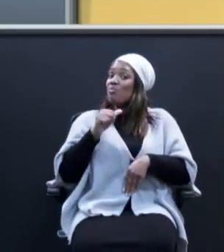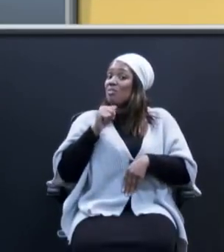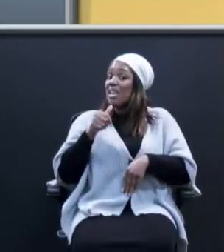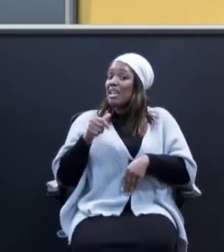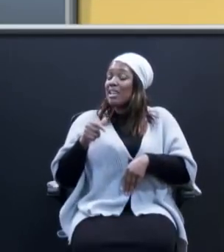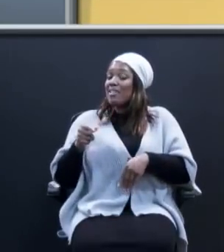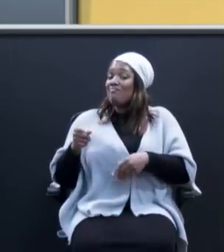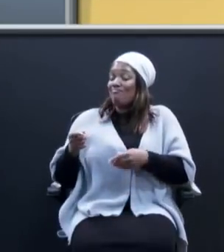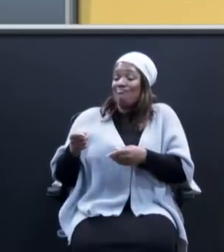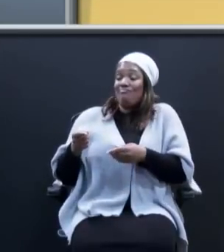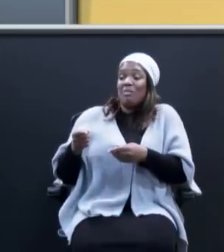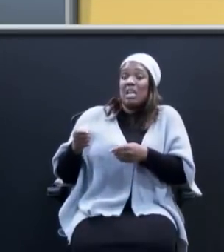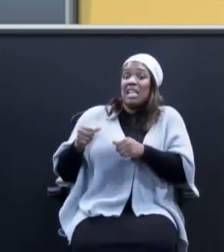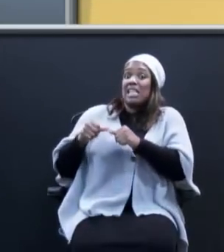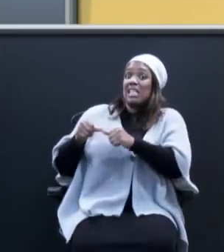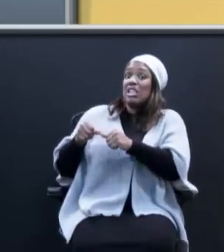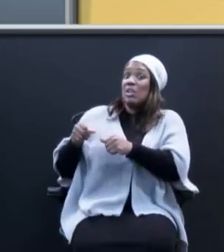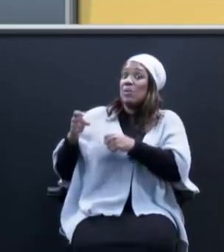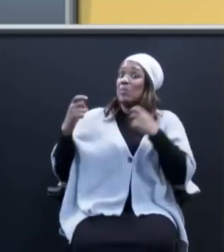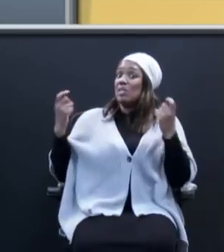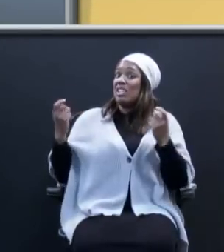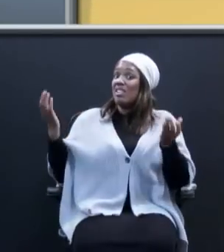spiritual side of it, what it stands for.